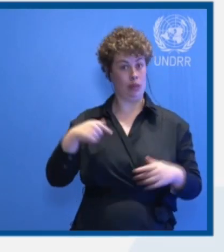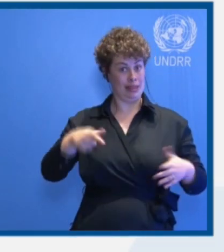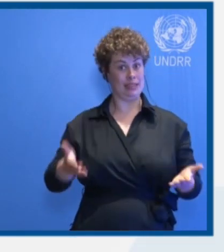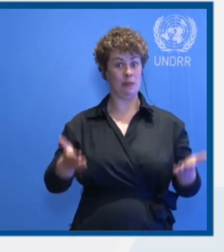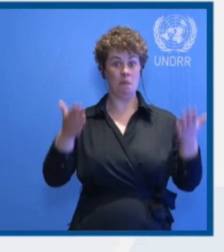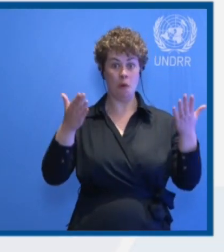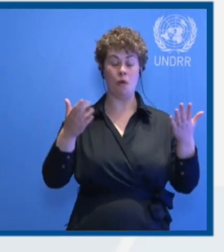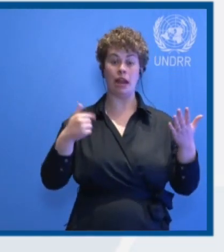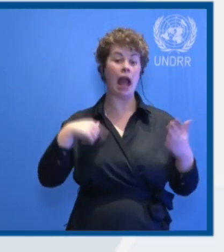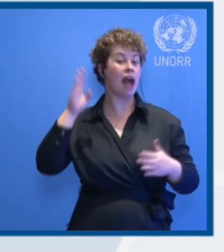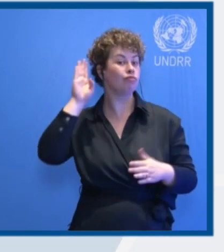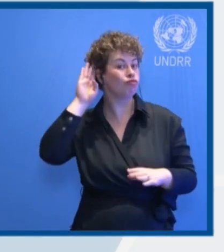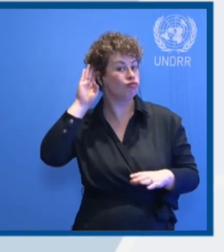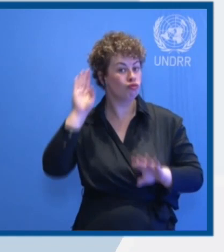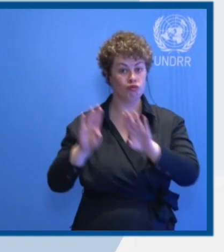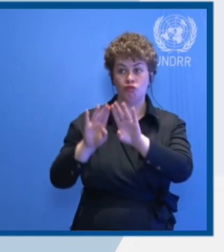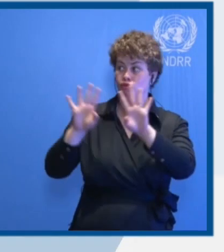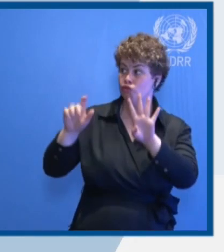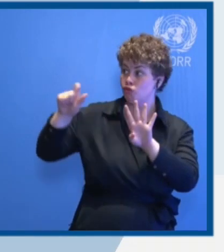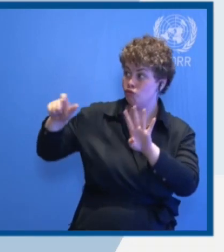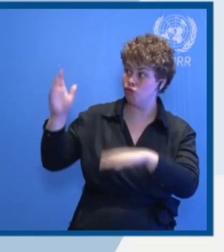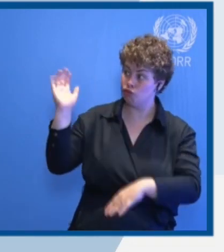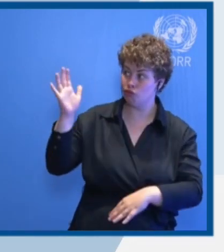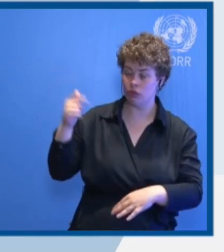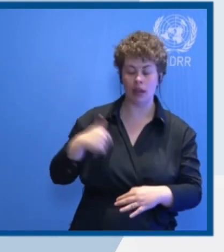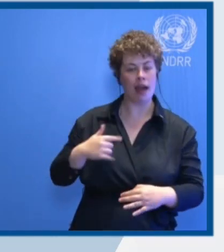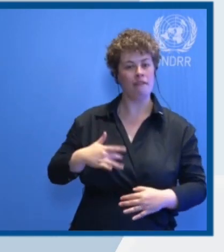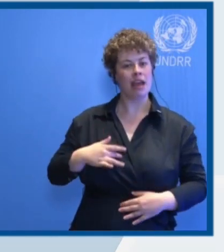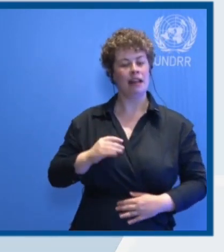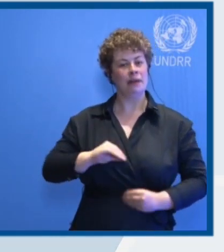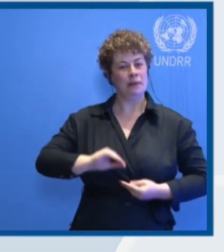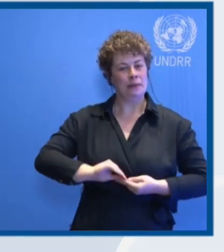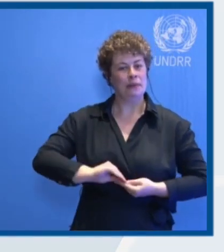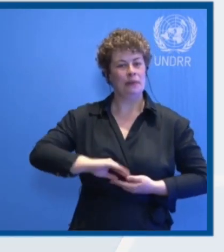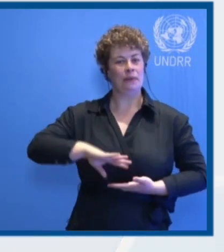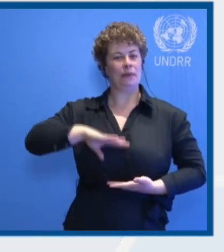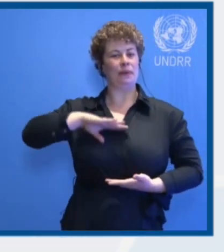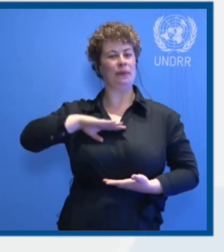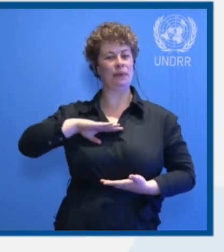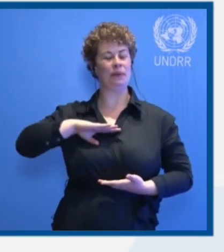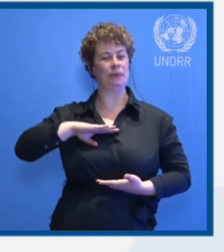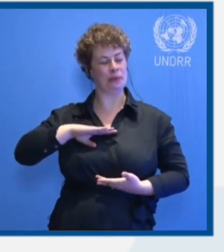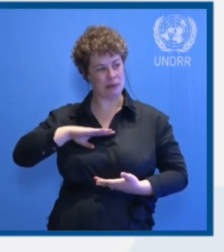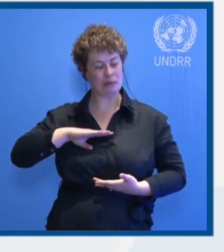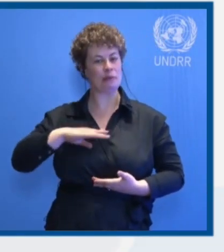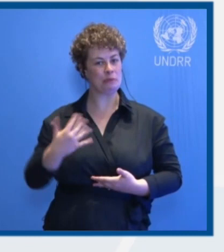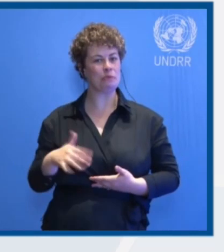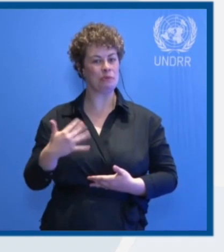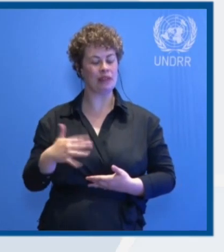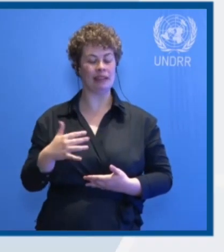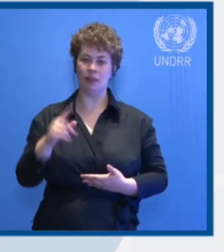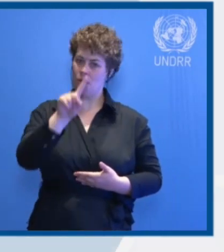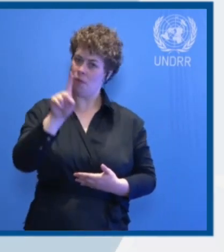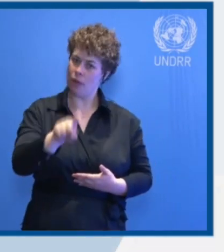examples that have been shared and also the questions raised, because it's clear that we already hold an